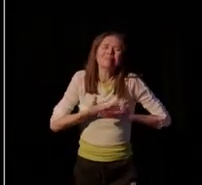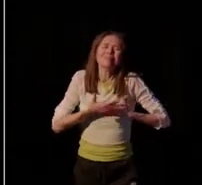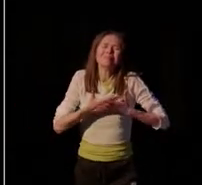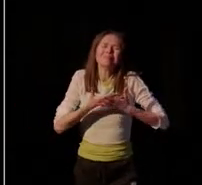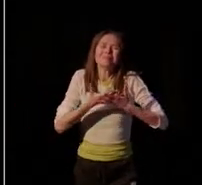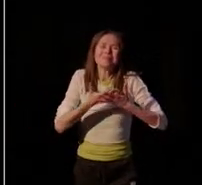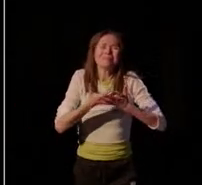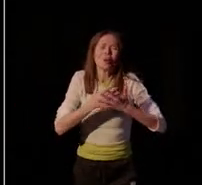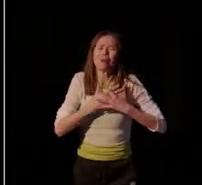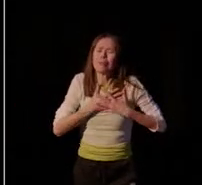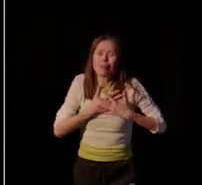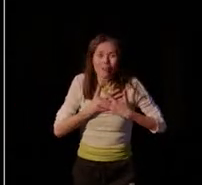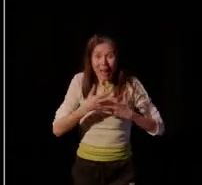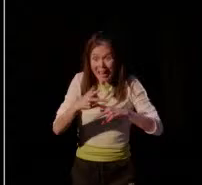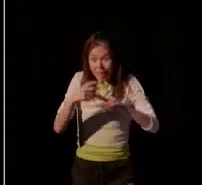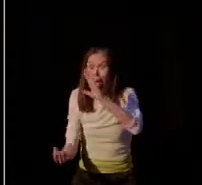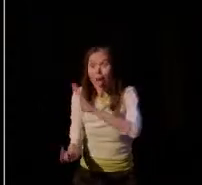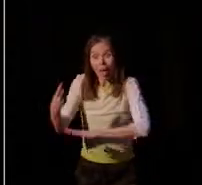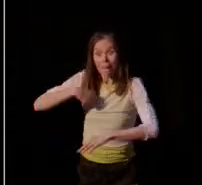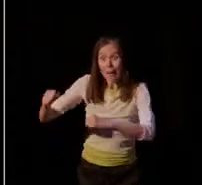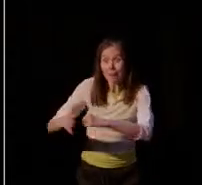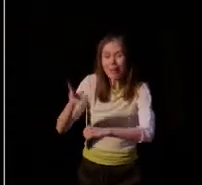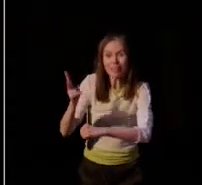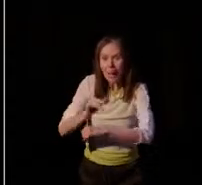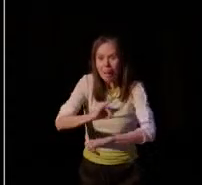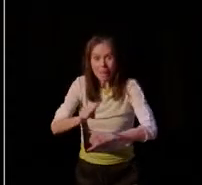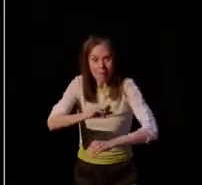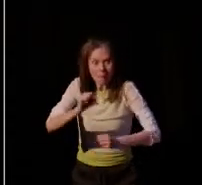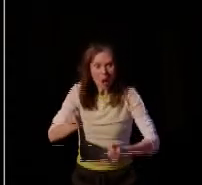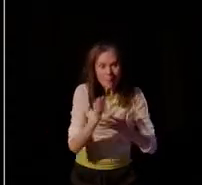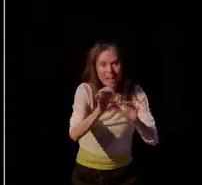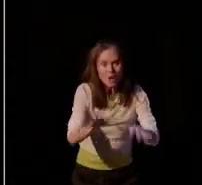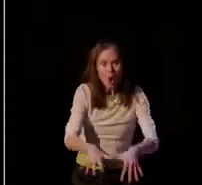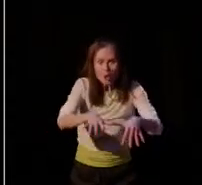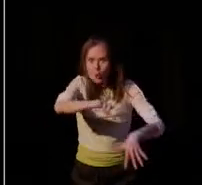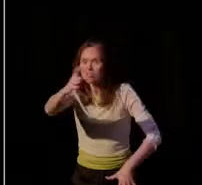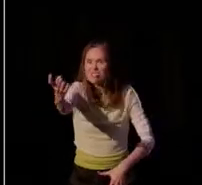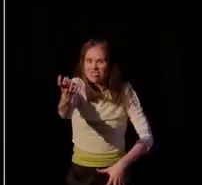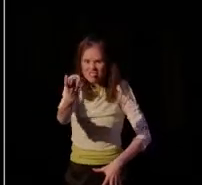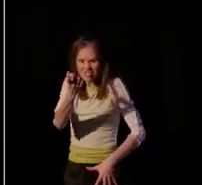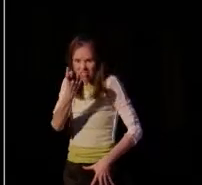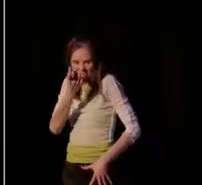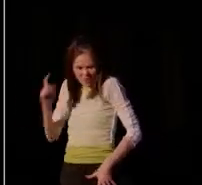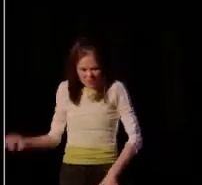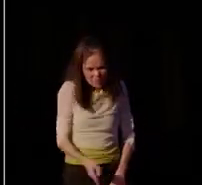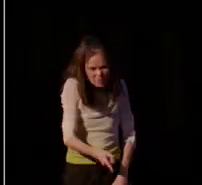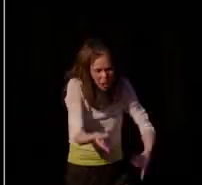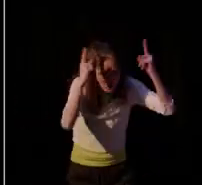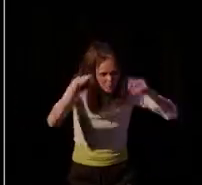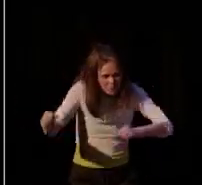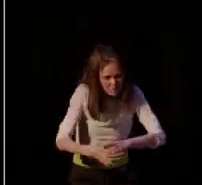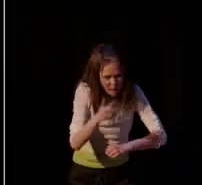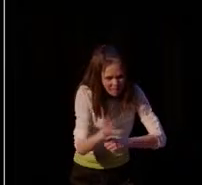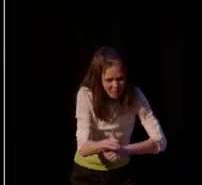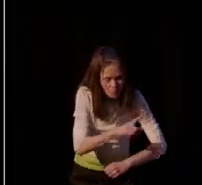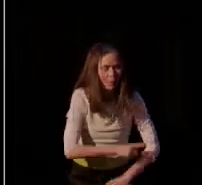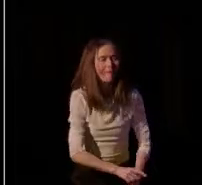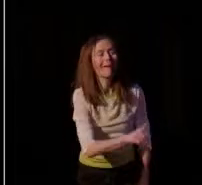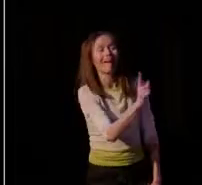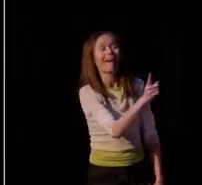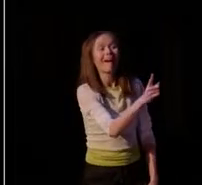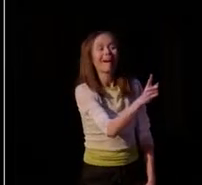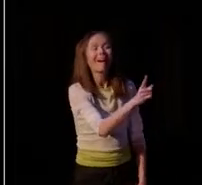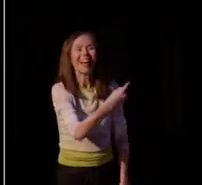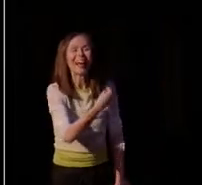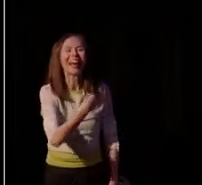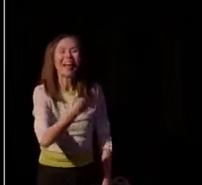wedding and cry, "Why did you this?" I'd do the same. Were I a ghost that walked, I'd tell you, look